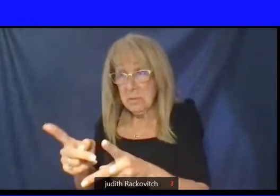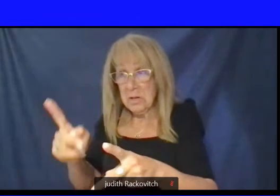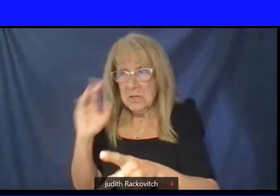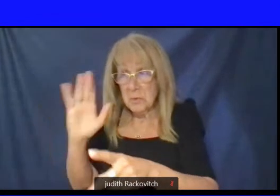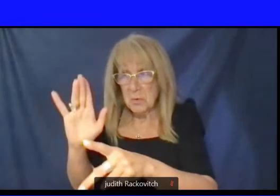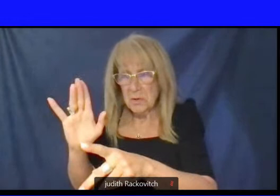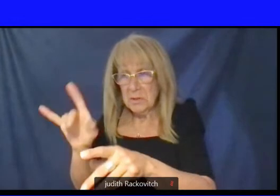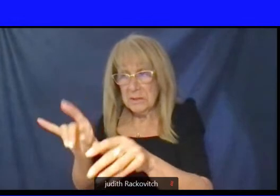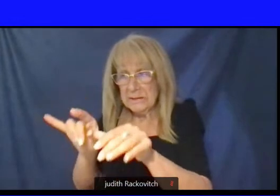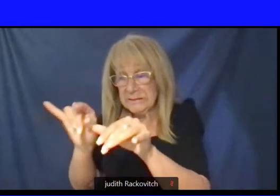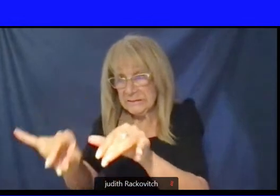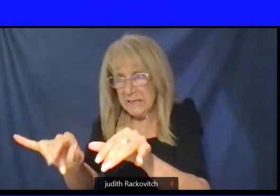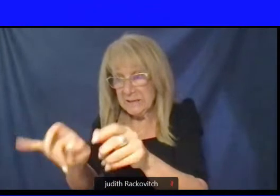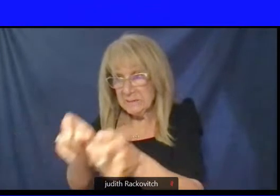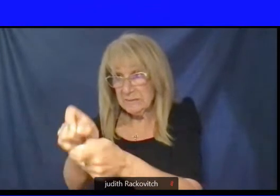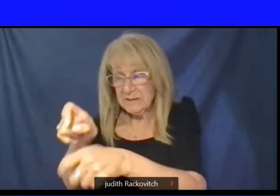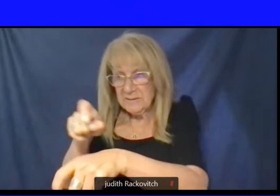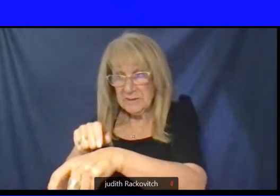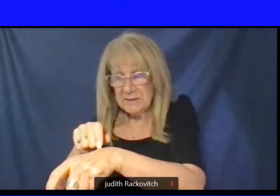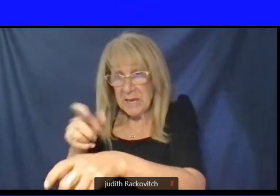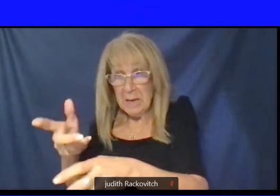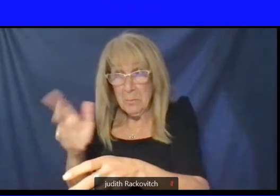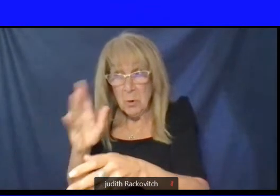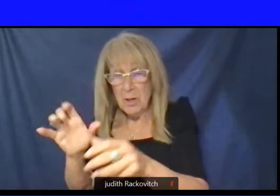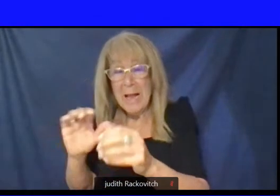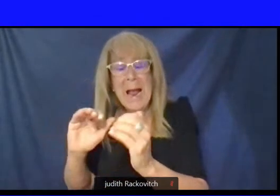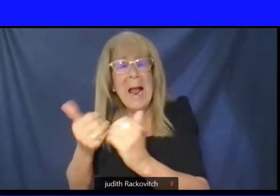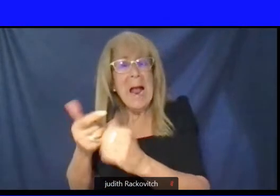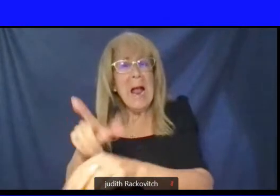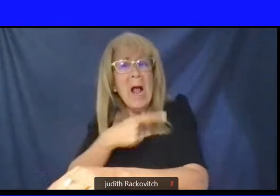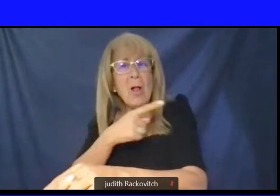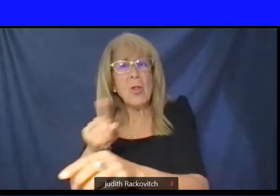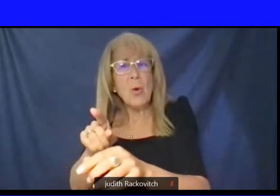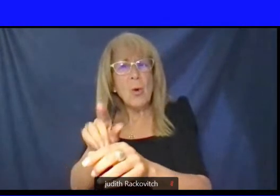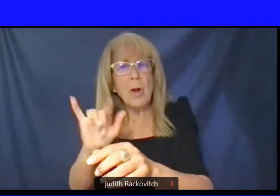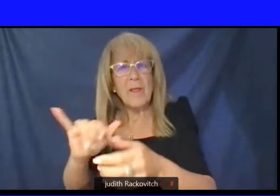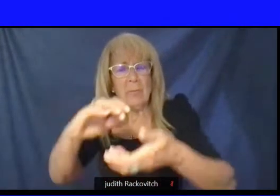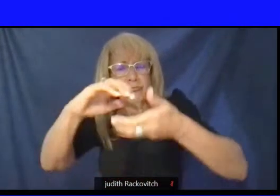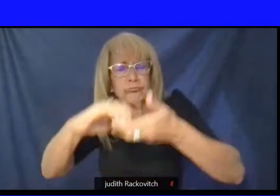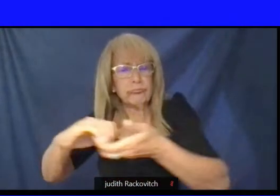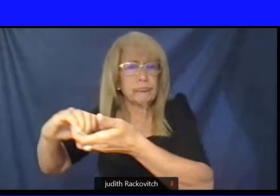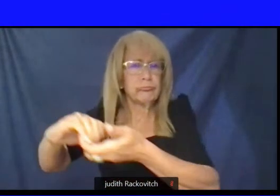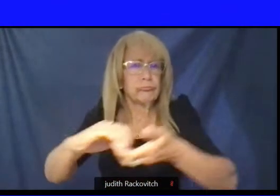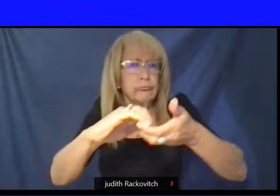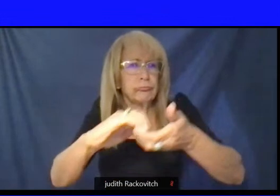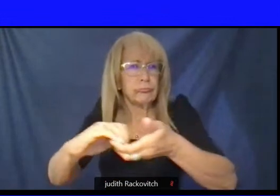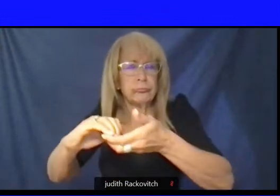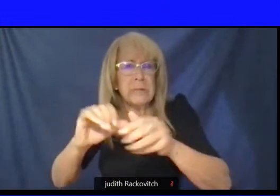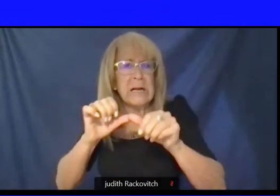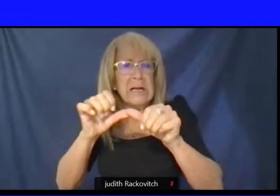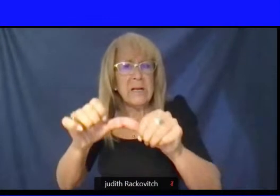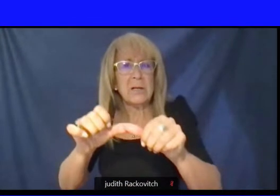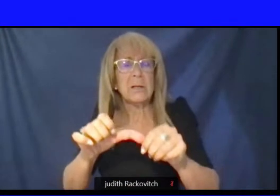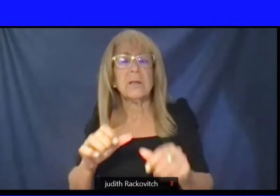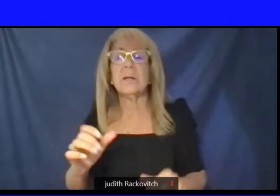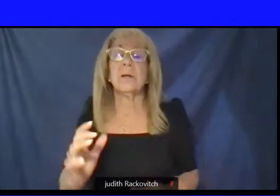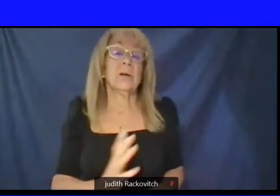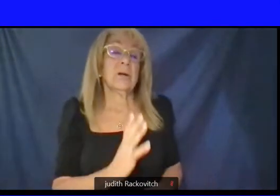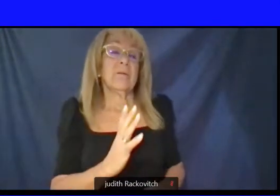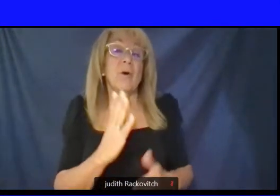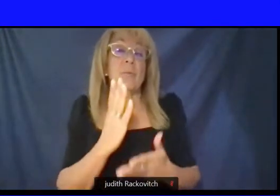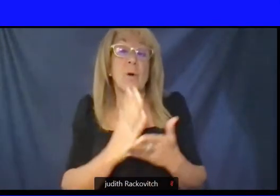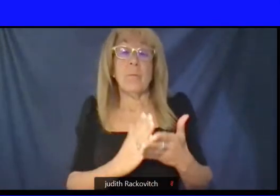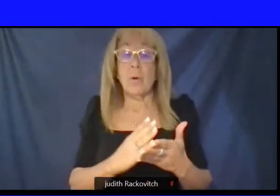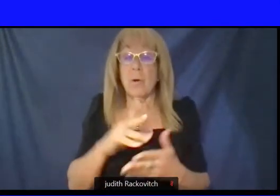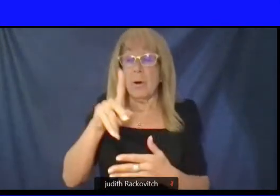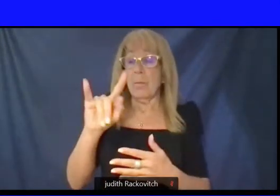psychosocial and medical needs are. If at the end of 9 months they feel that the patient is still unstable, they would continue to